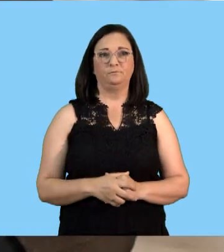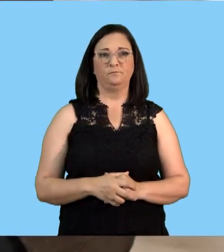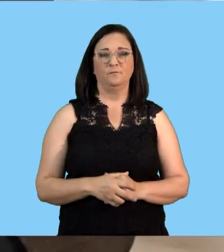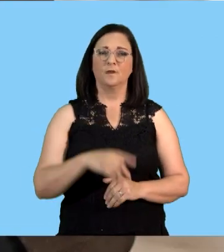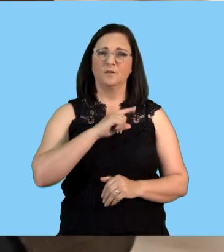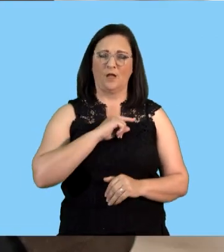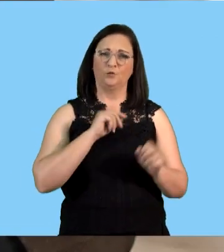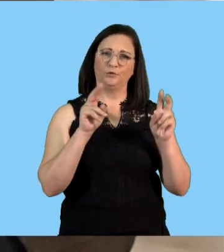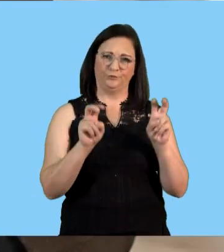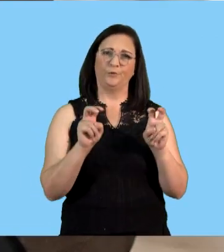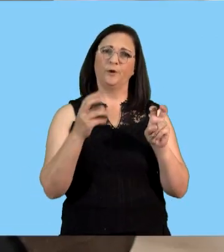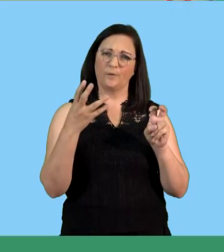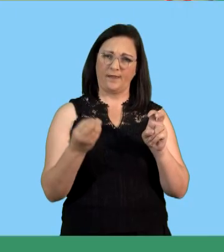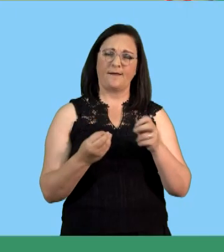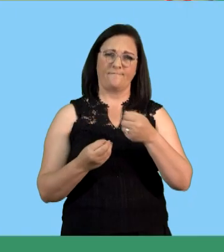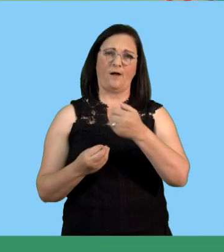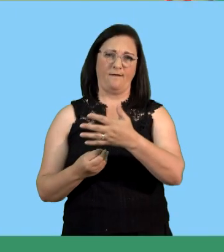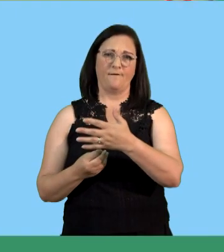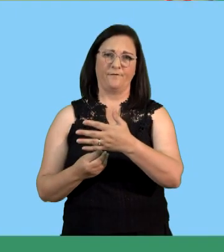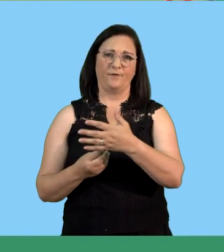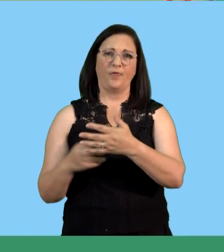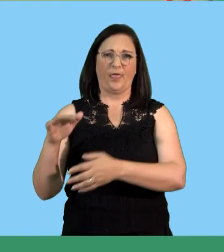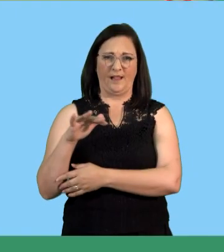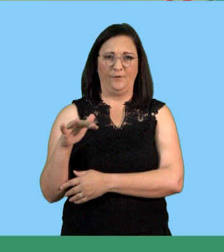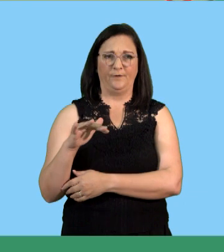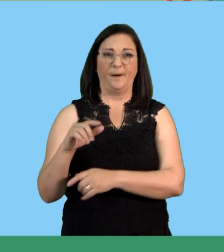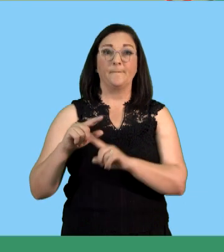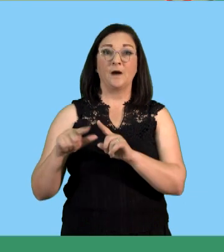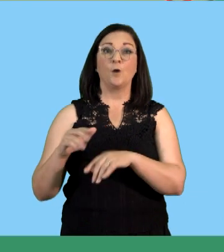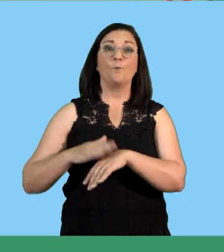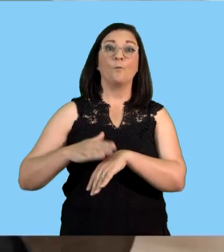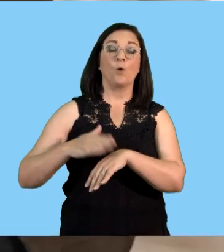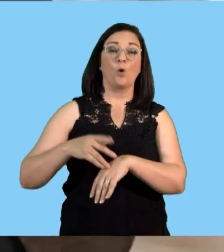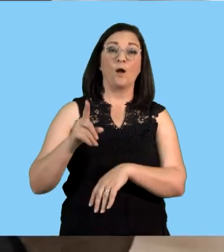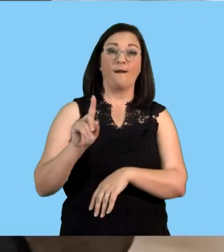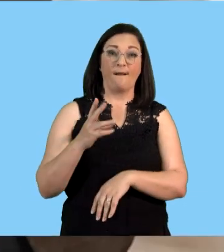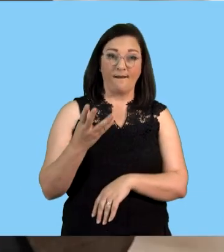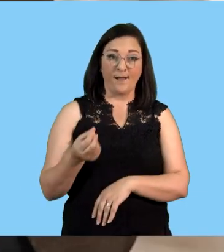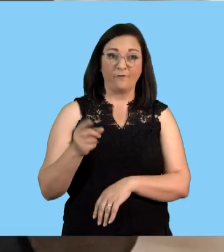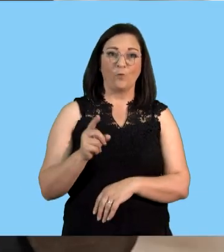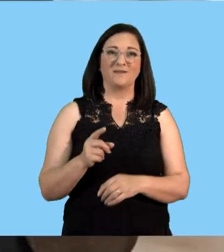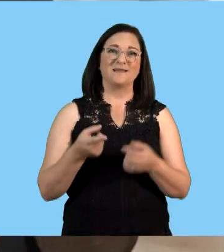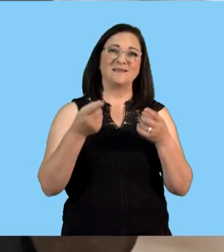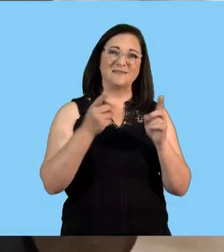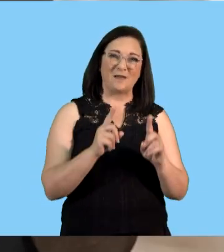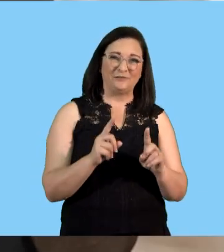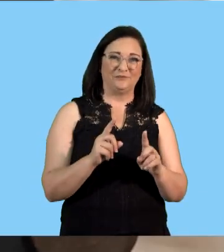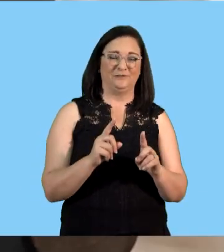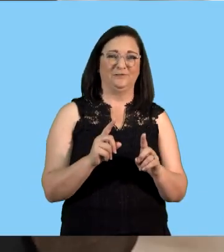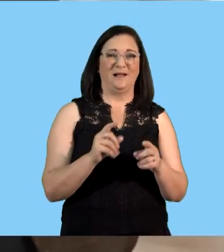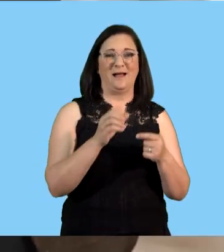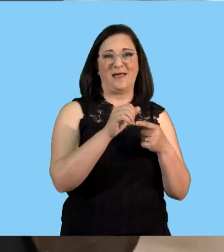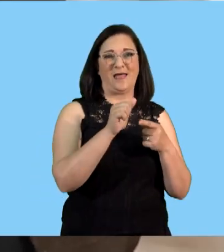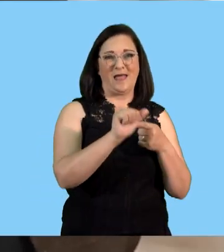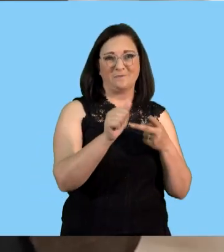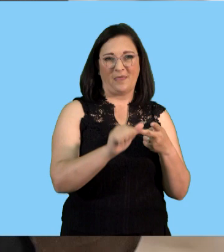5 focus areas, but over and above these 5 focus areas, we've got special aspects. What are these special